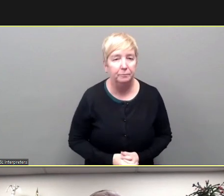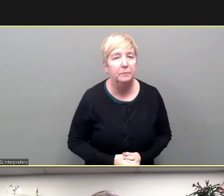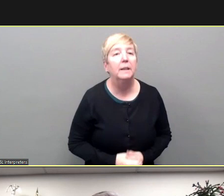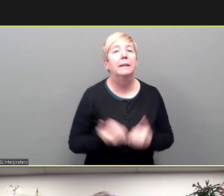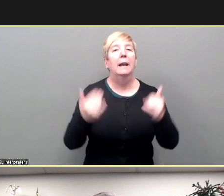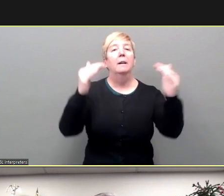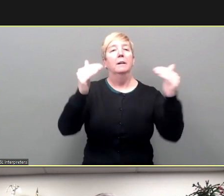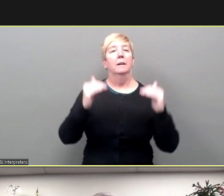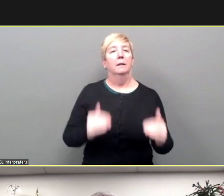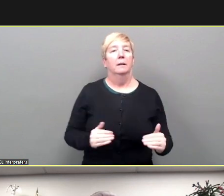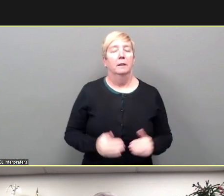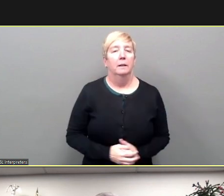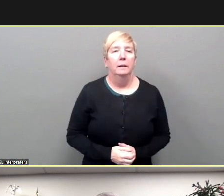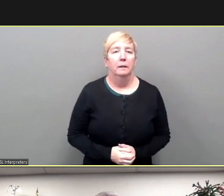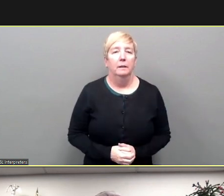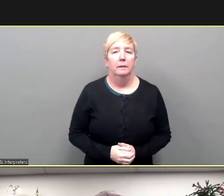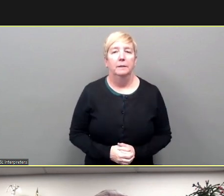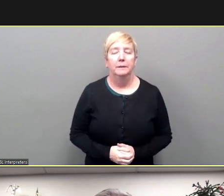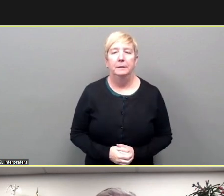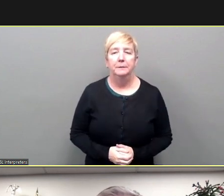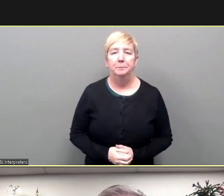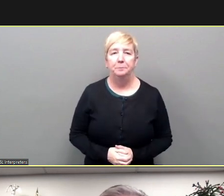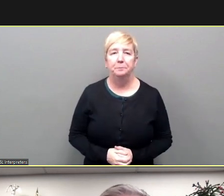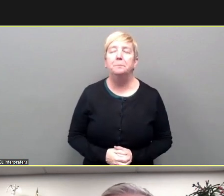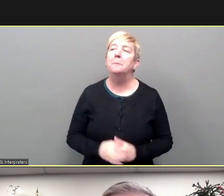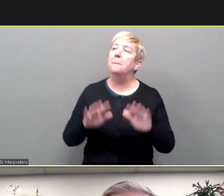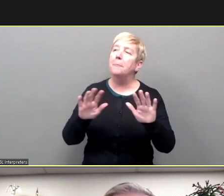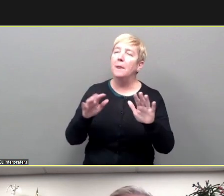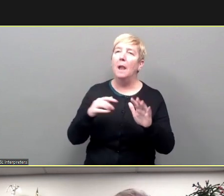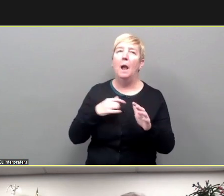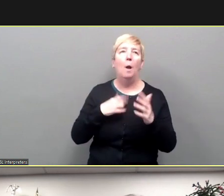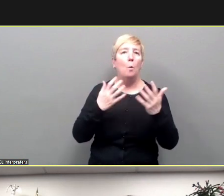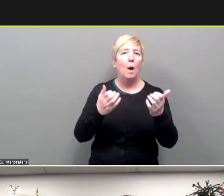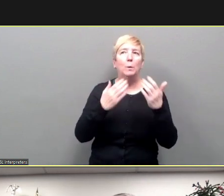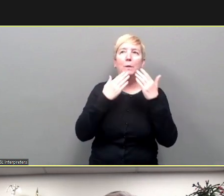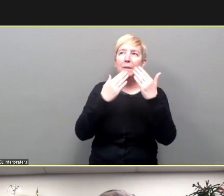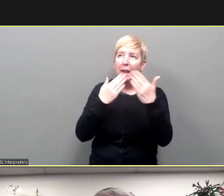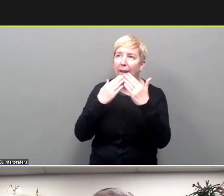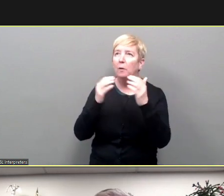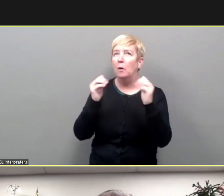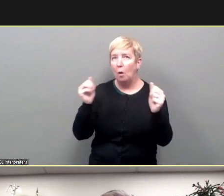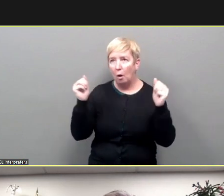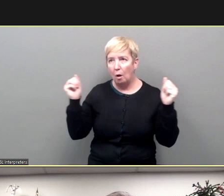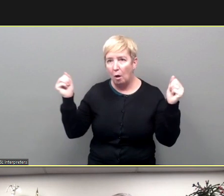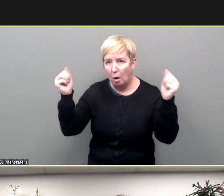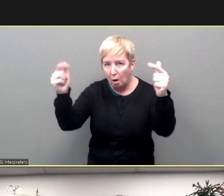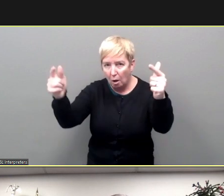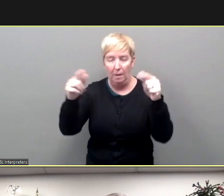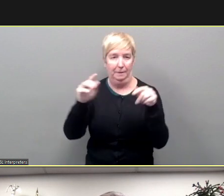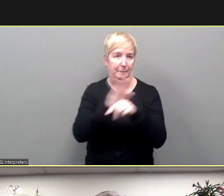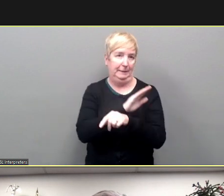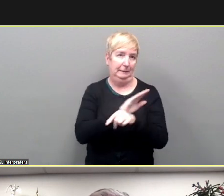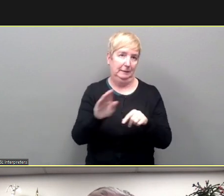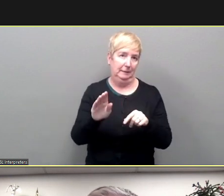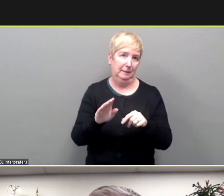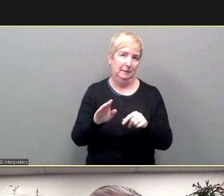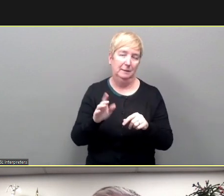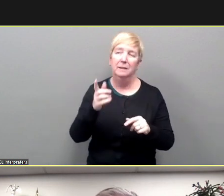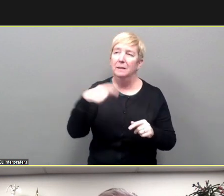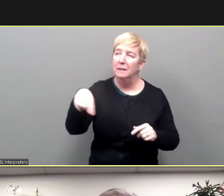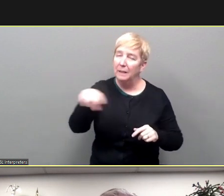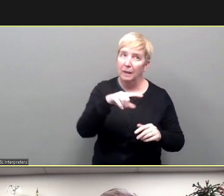Brianna. I want to thank you, all the businesses who are taking special